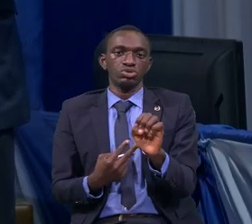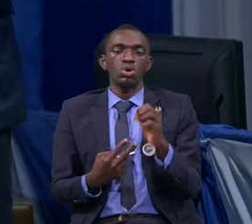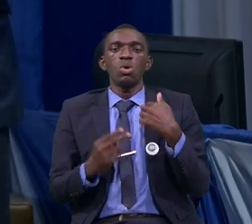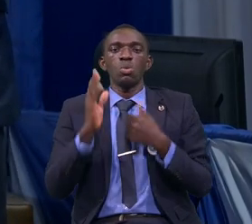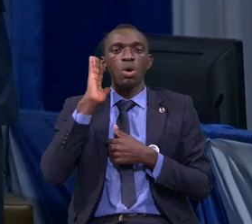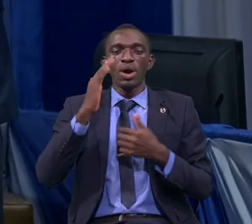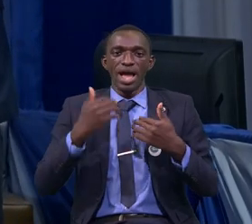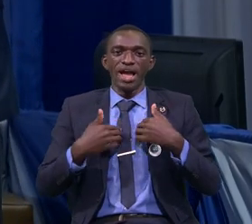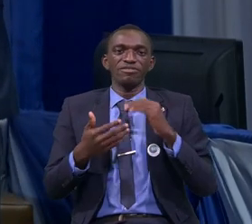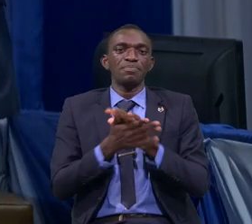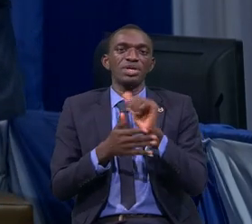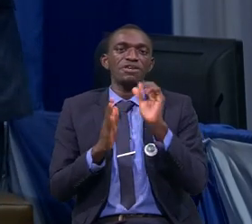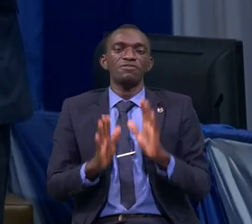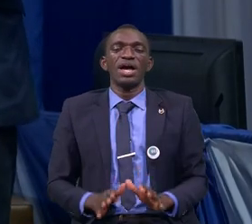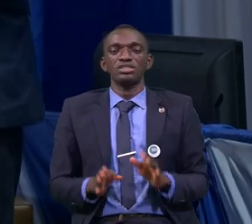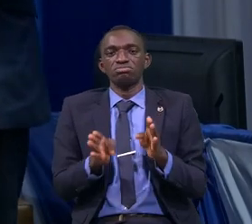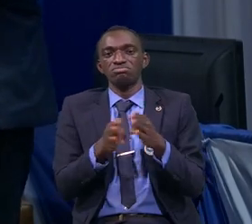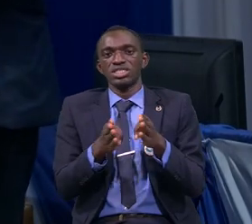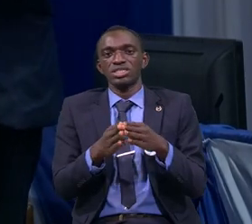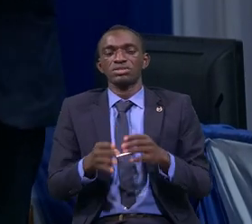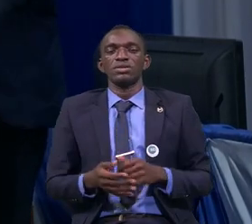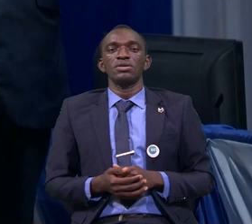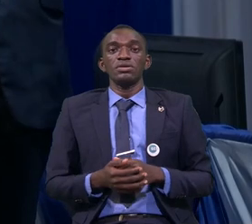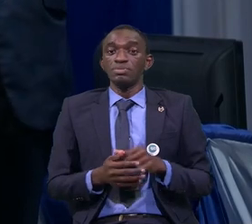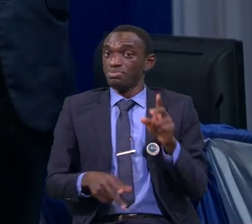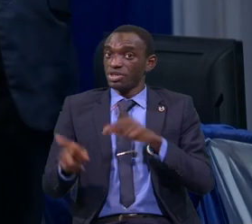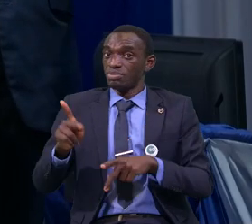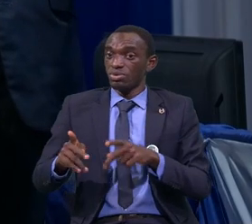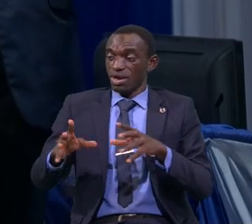Those who have given their lives, they have become believers now.